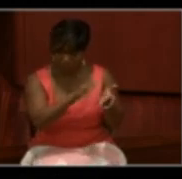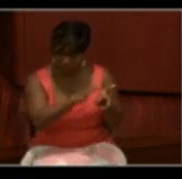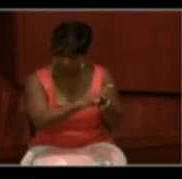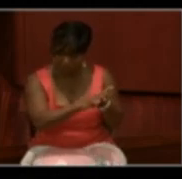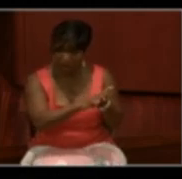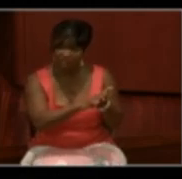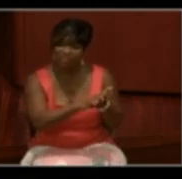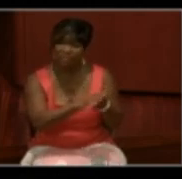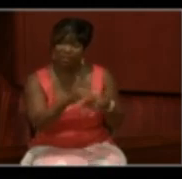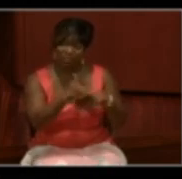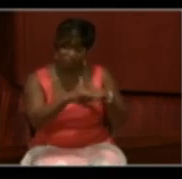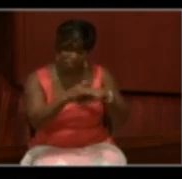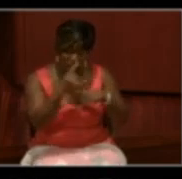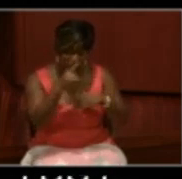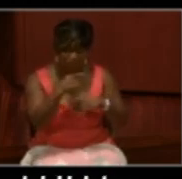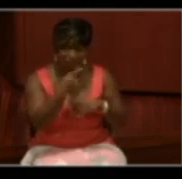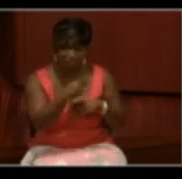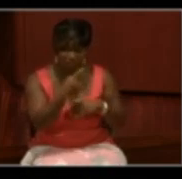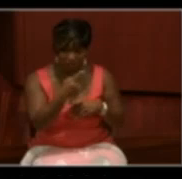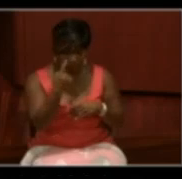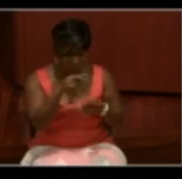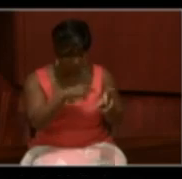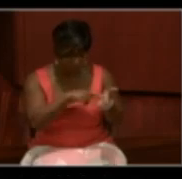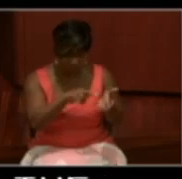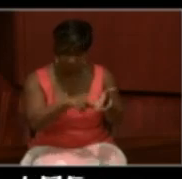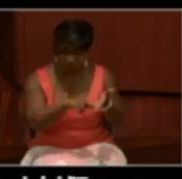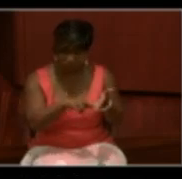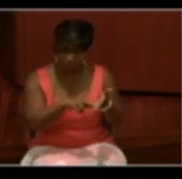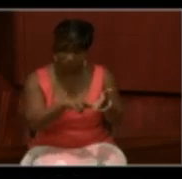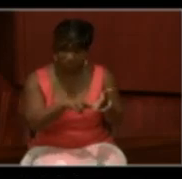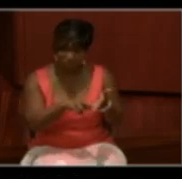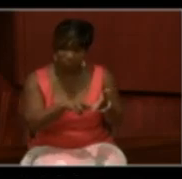open to the public for research.